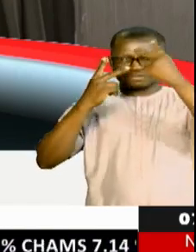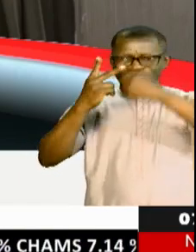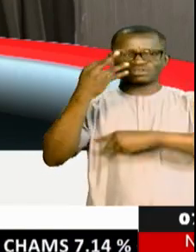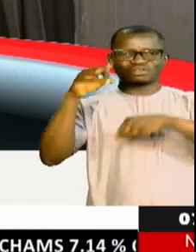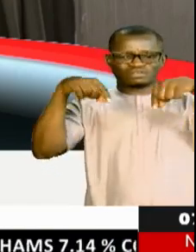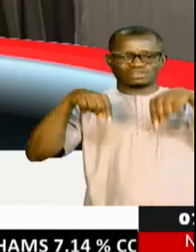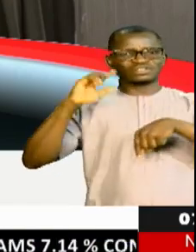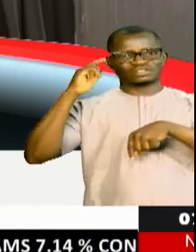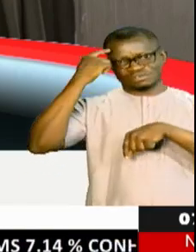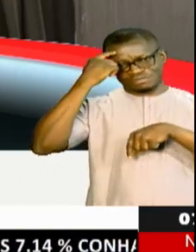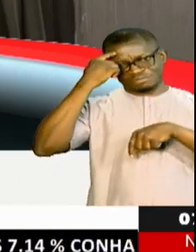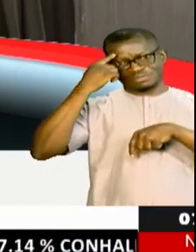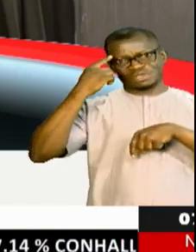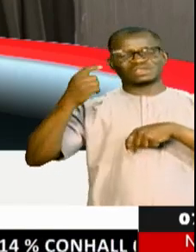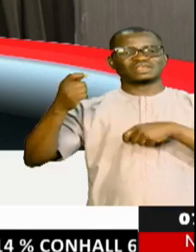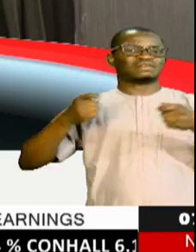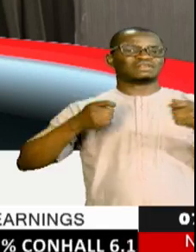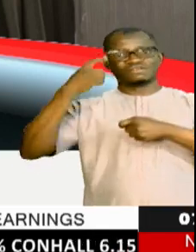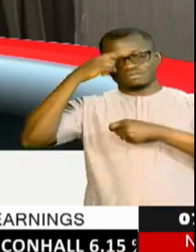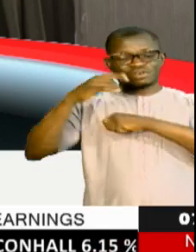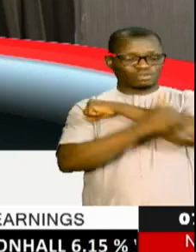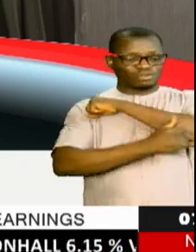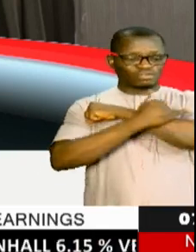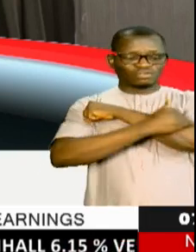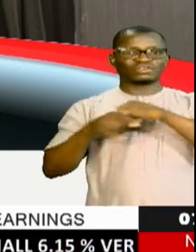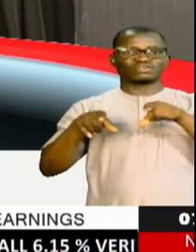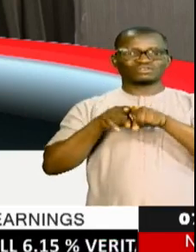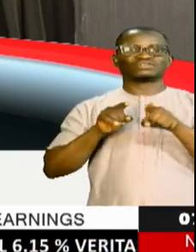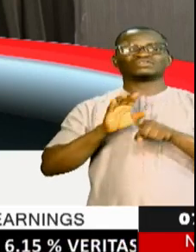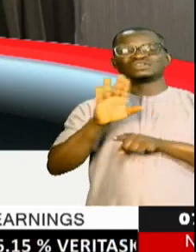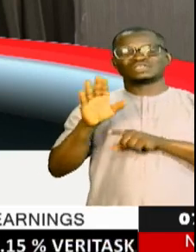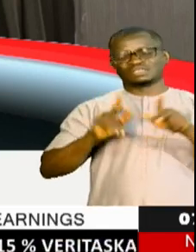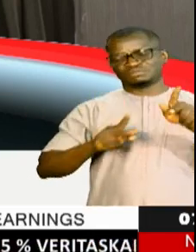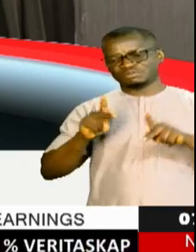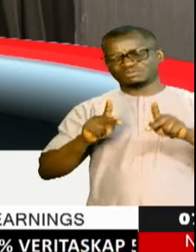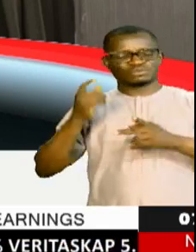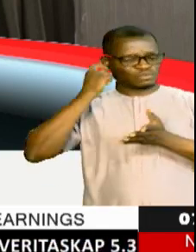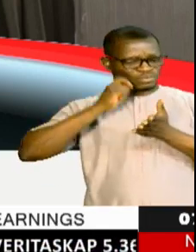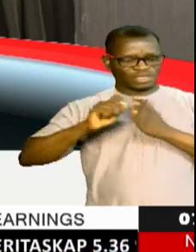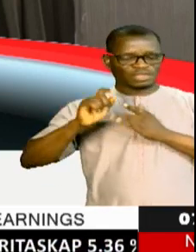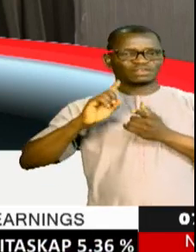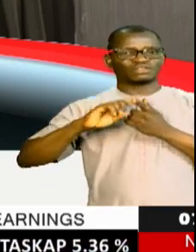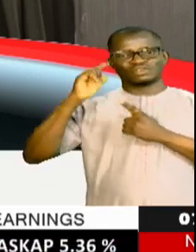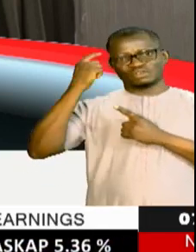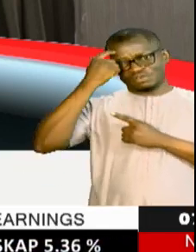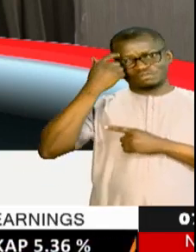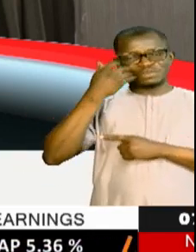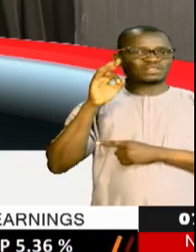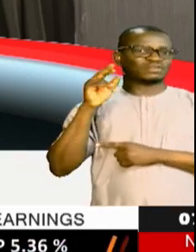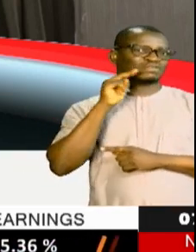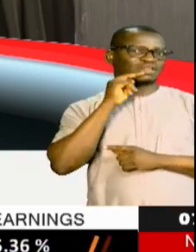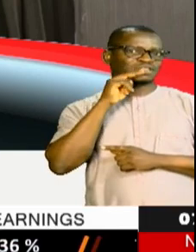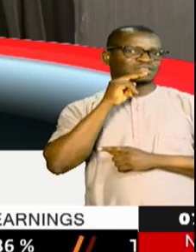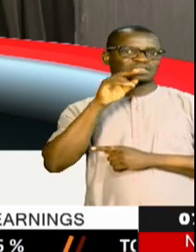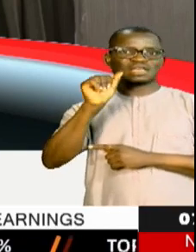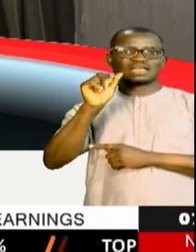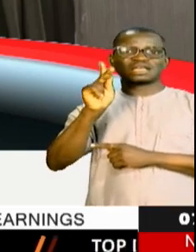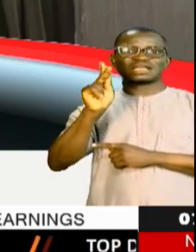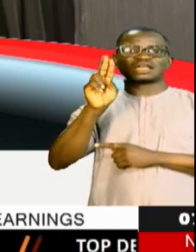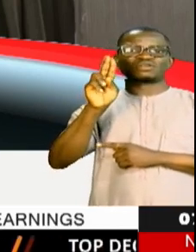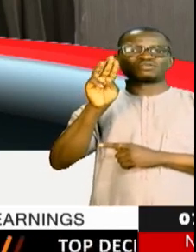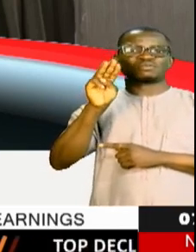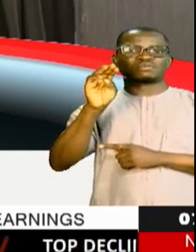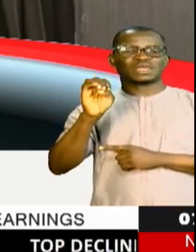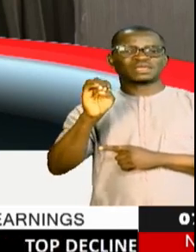current administration for the country and its people. Secretary to the Government of the Federation, George Akume, at